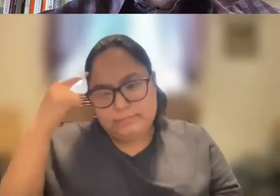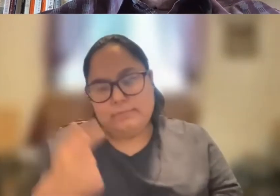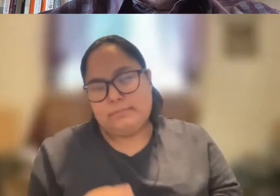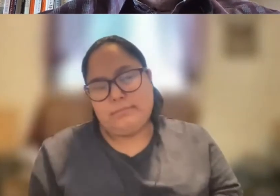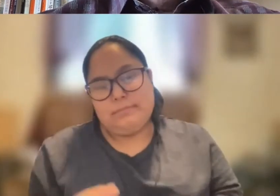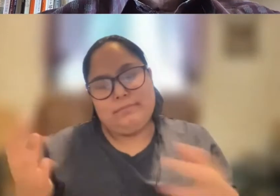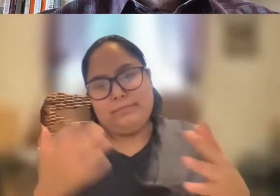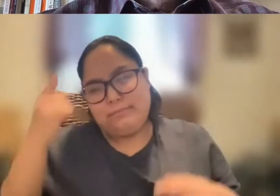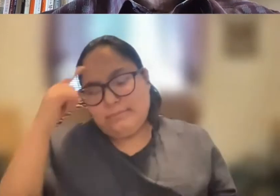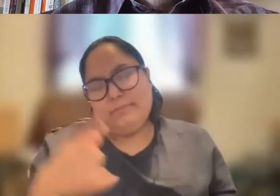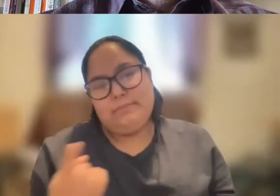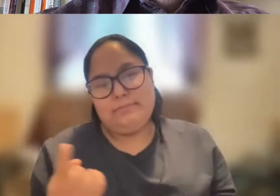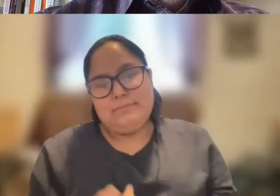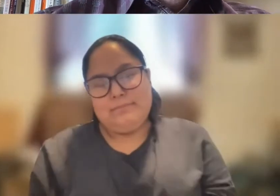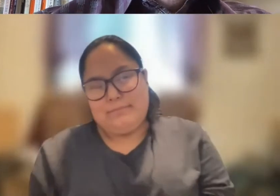Well, anyone else?